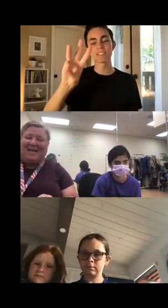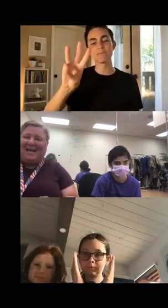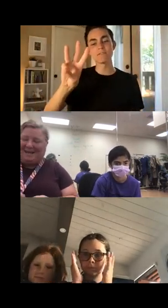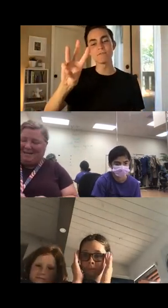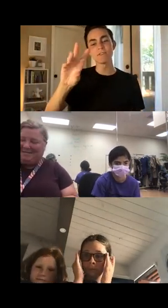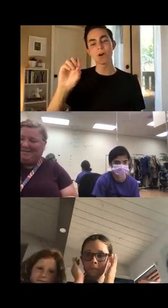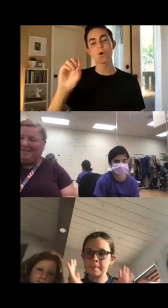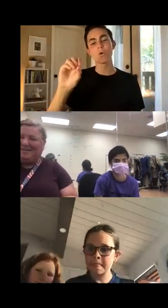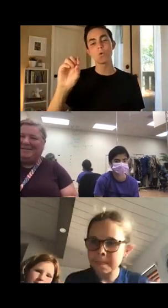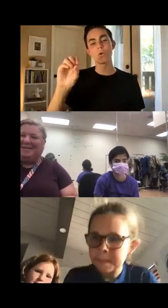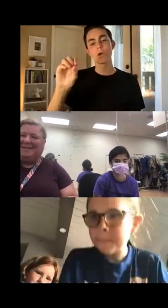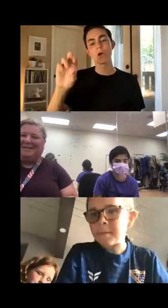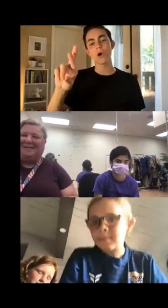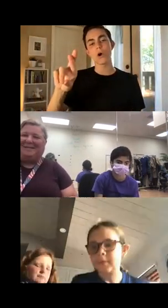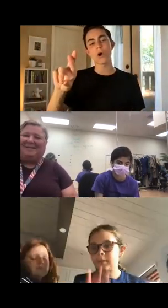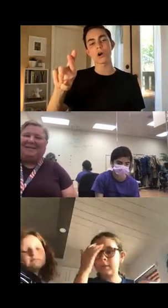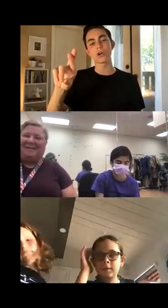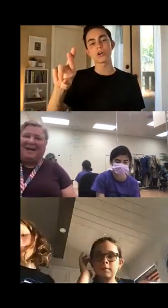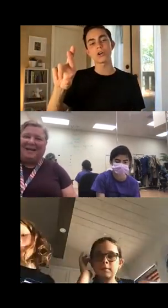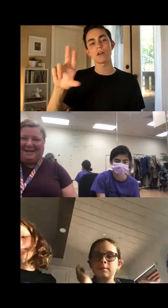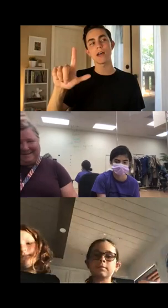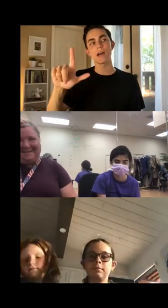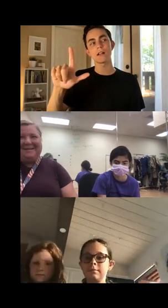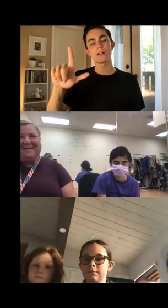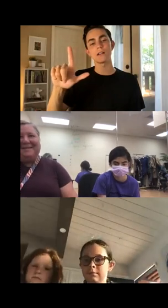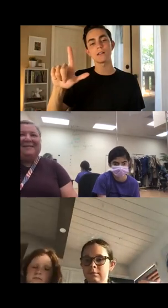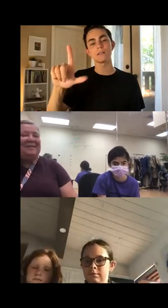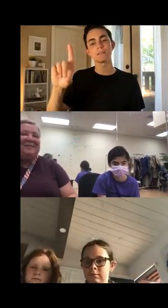World. WORL. Got it.